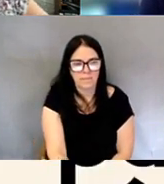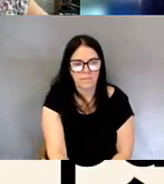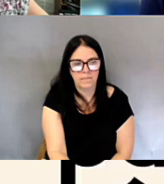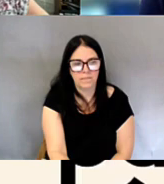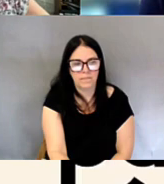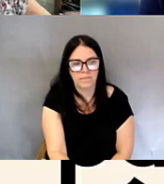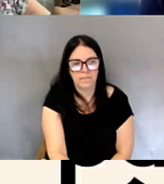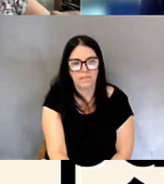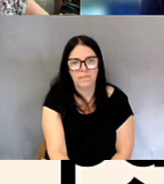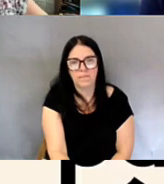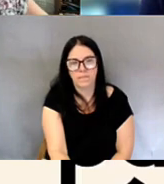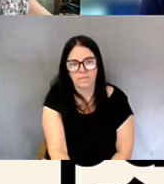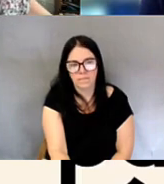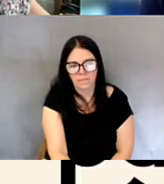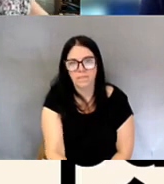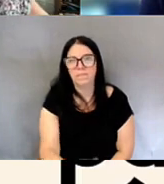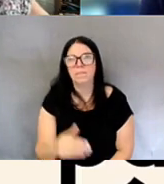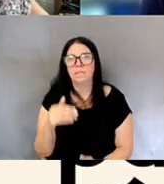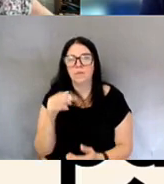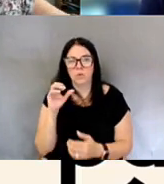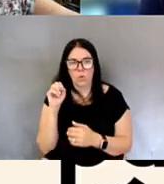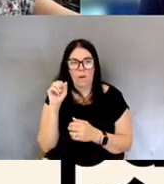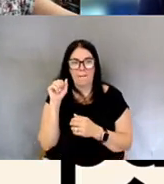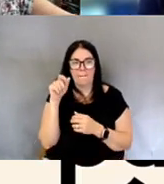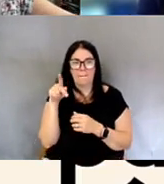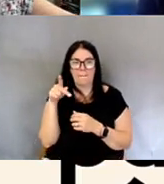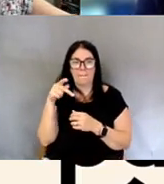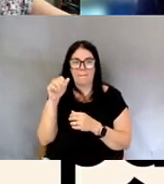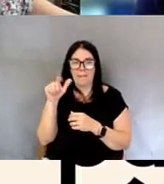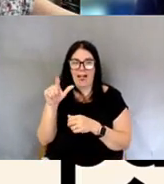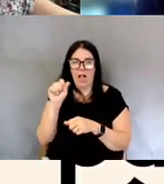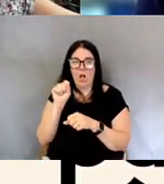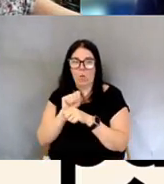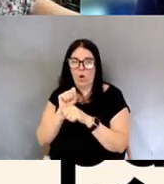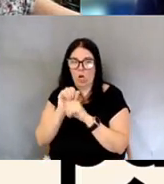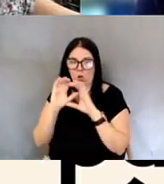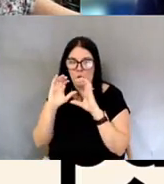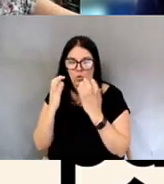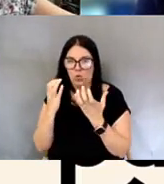So the PAL working group decided that we would look